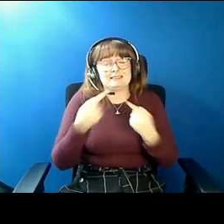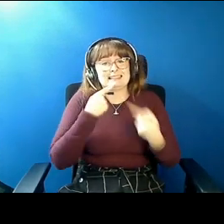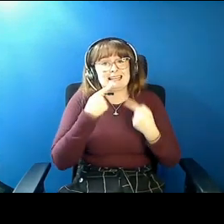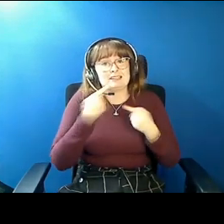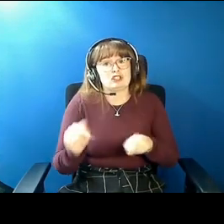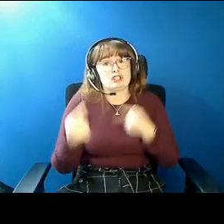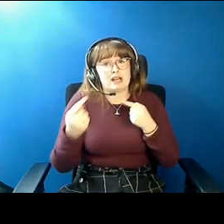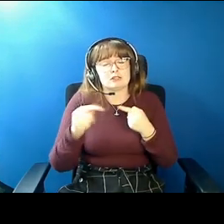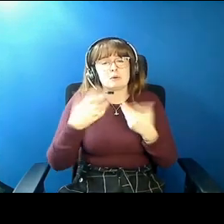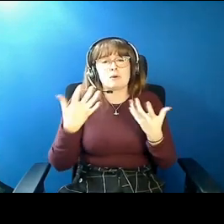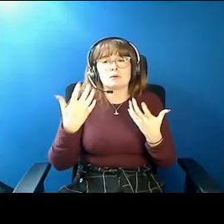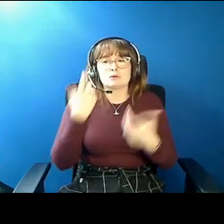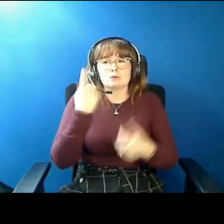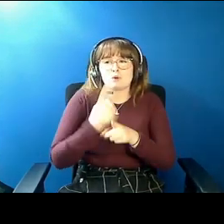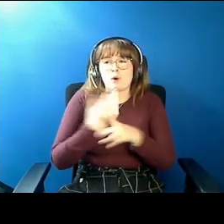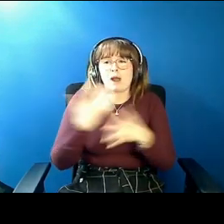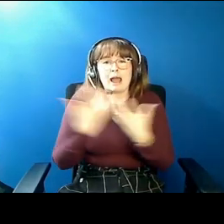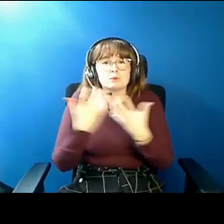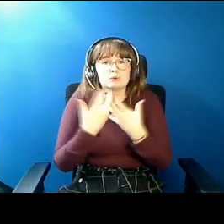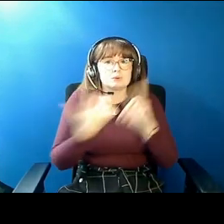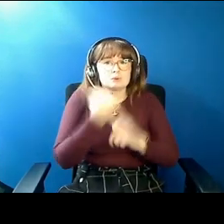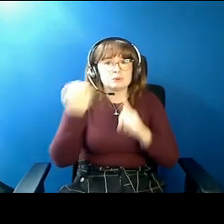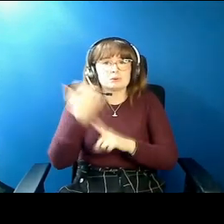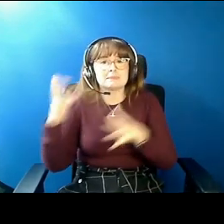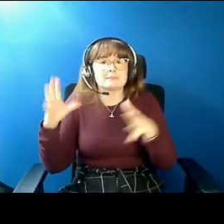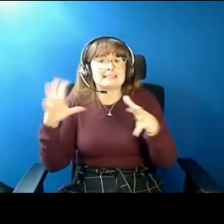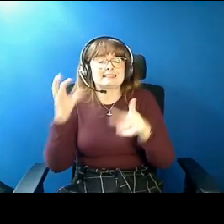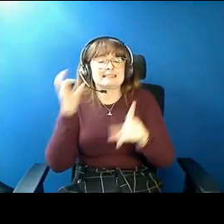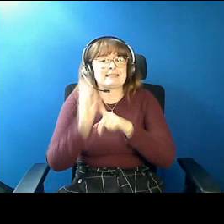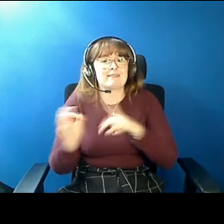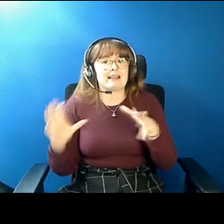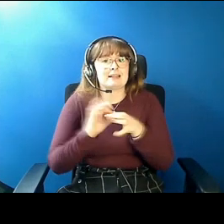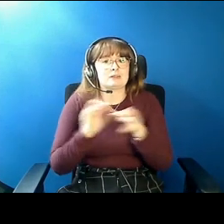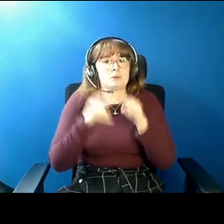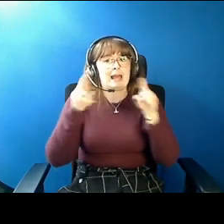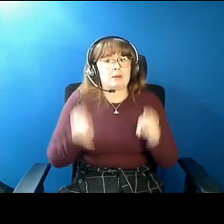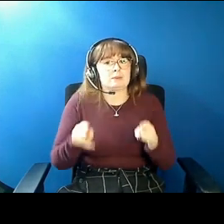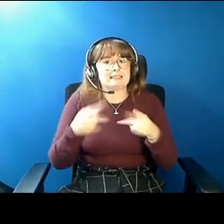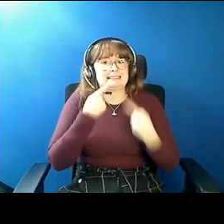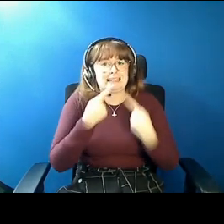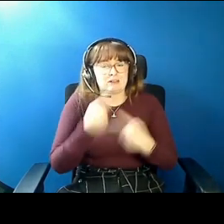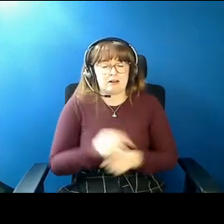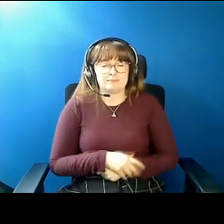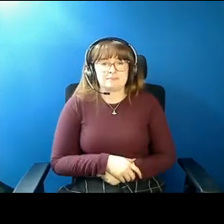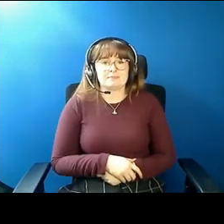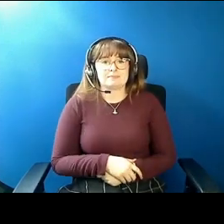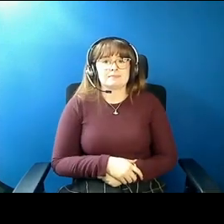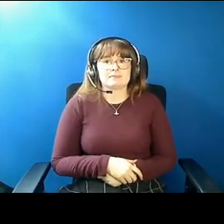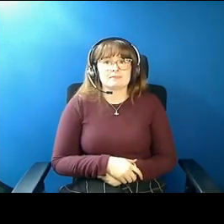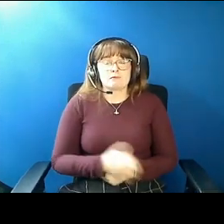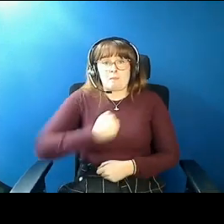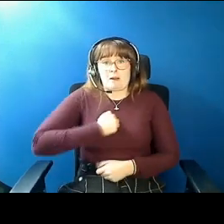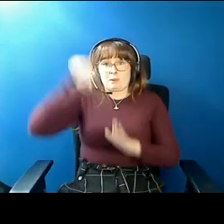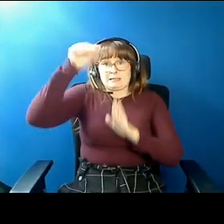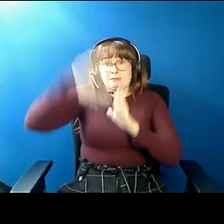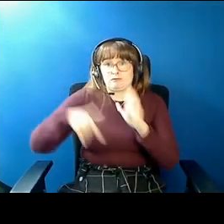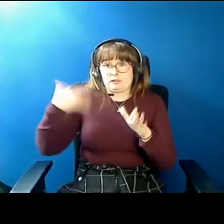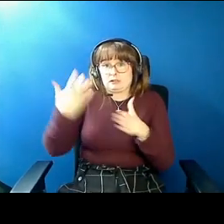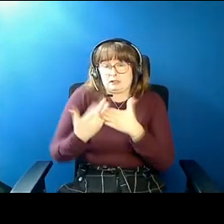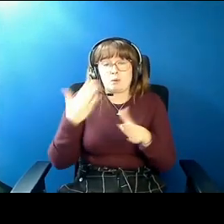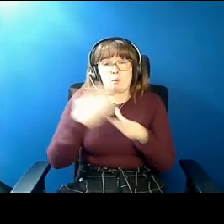overcome this with some specific references to the housing stock data and modeling services that we provide. Now, from our experience working with social